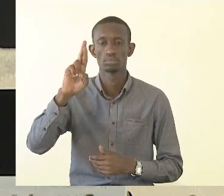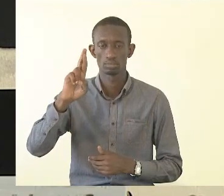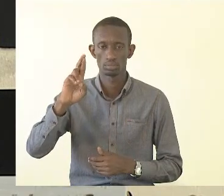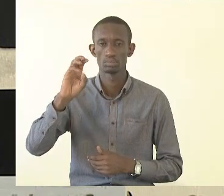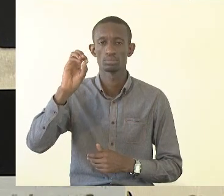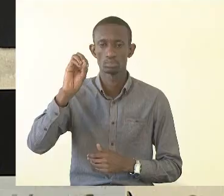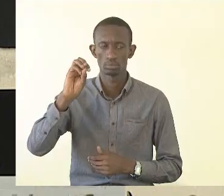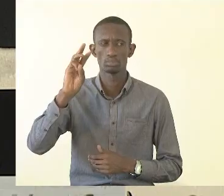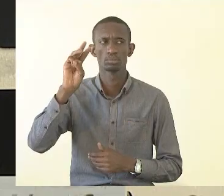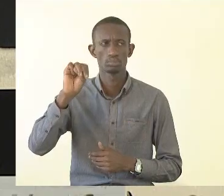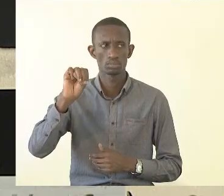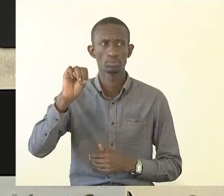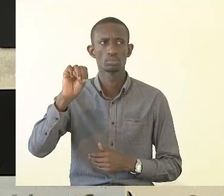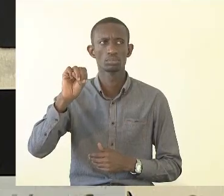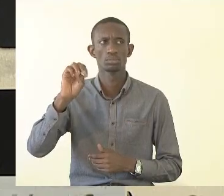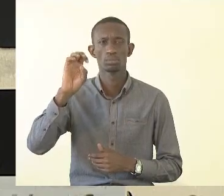bromobenzene.